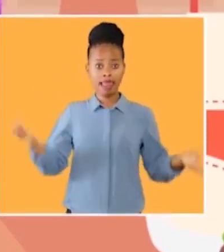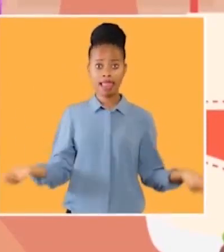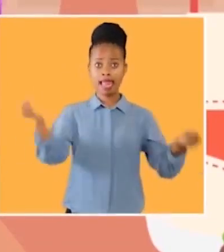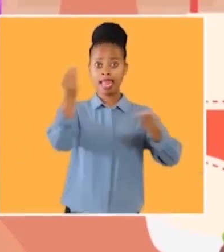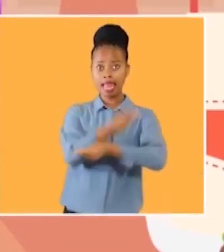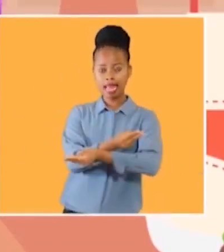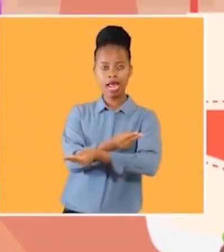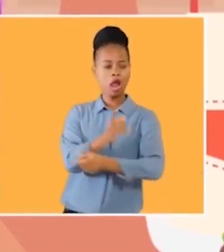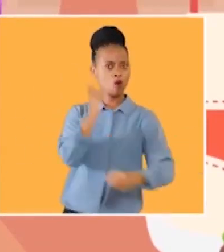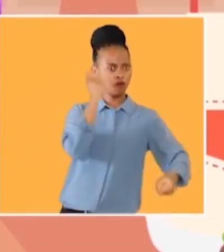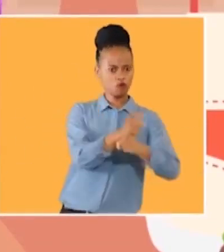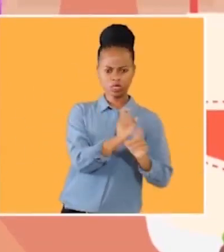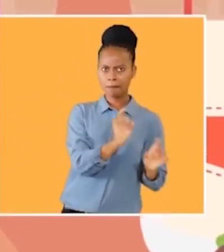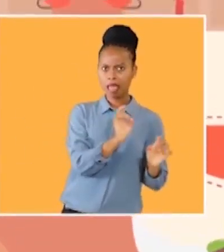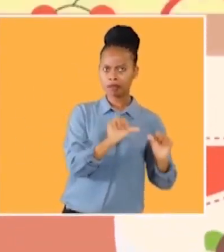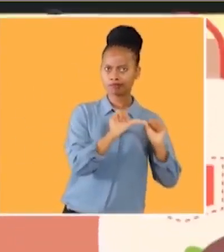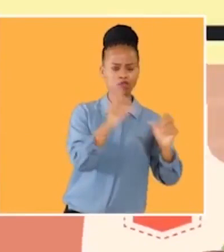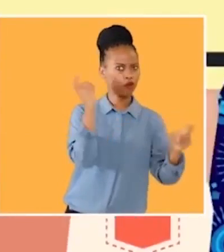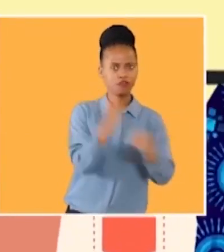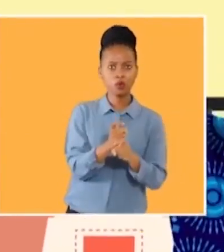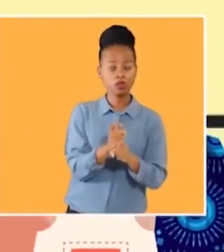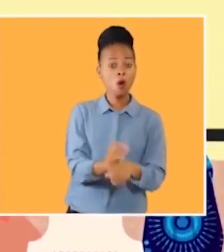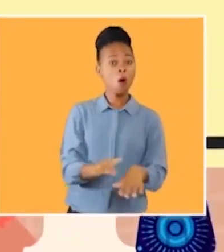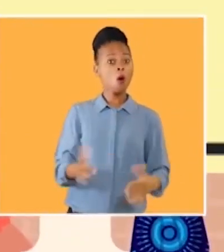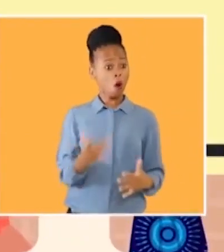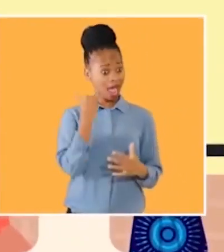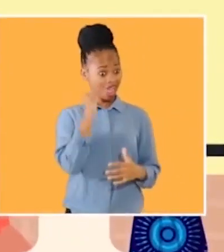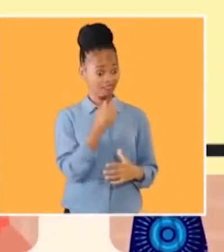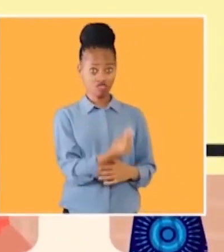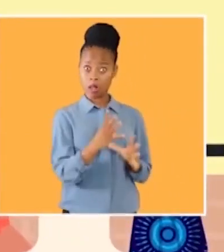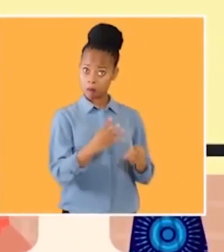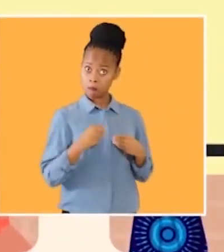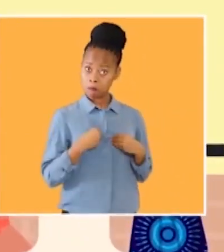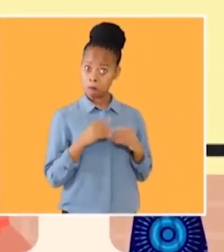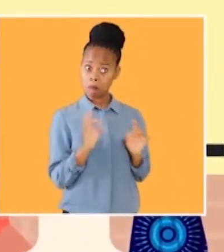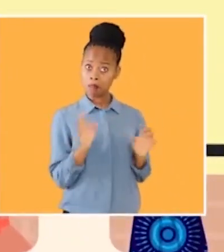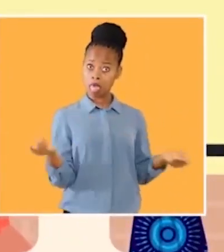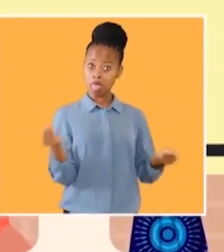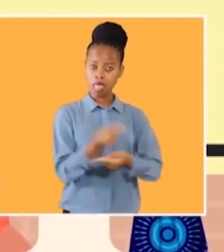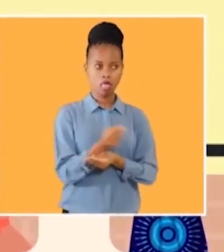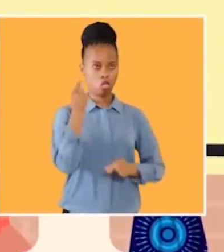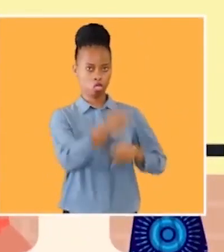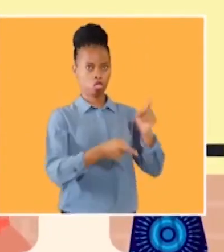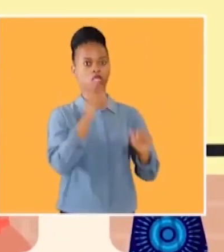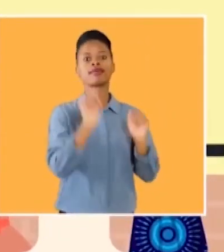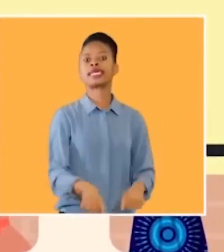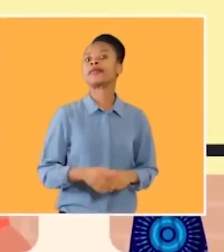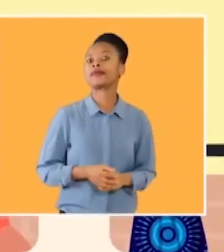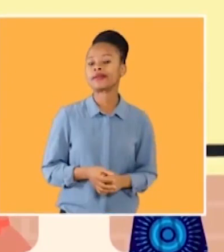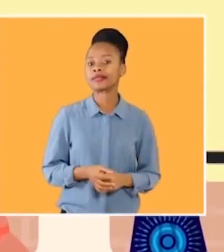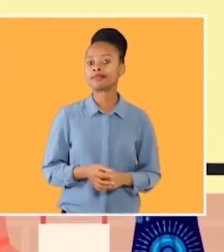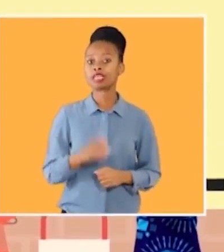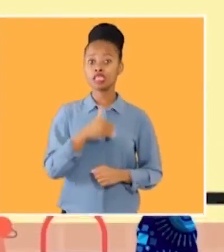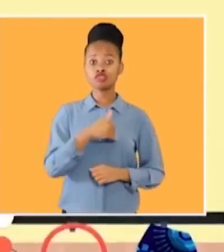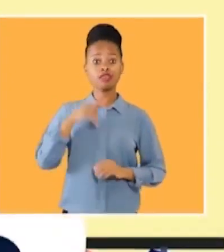with materials that are meant for the other sex, or they might tease other children who do. Gender